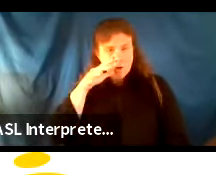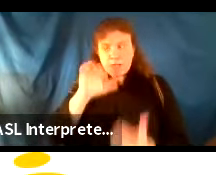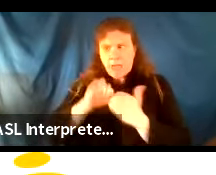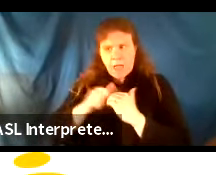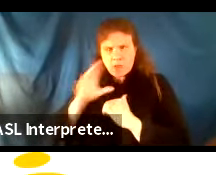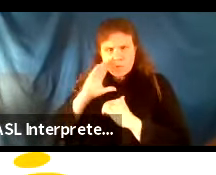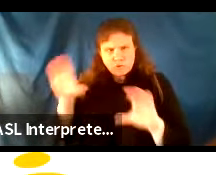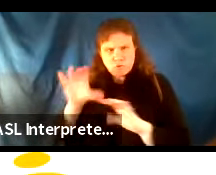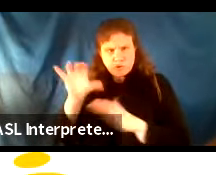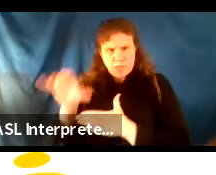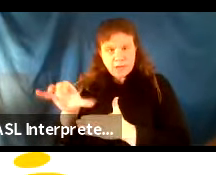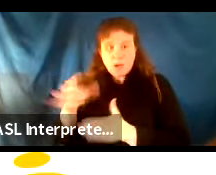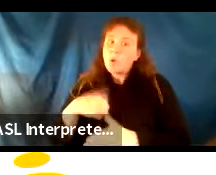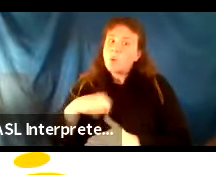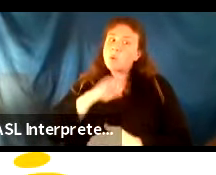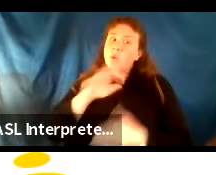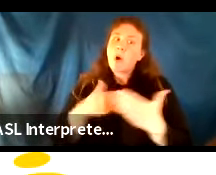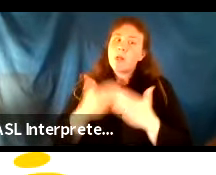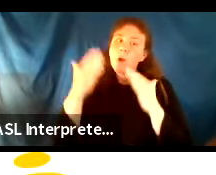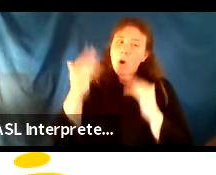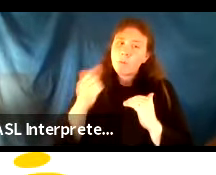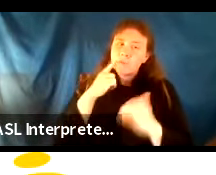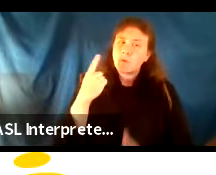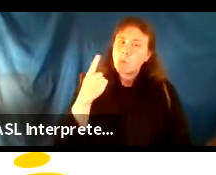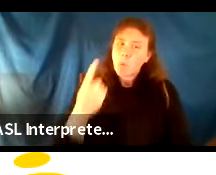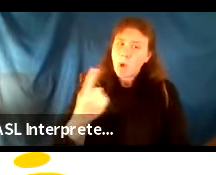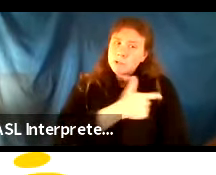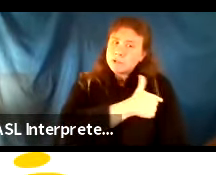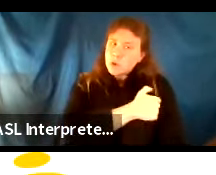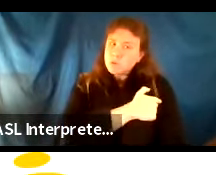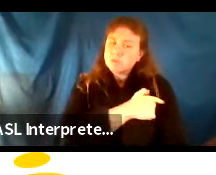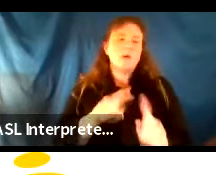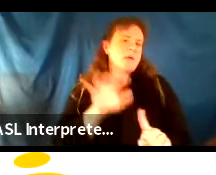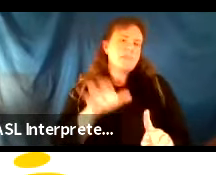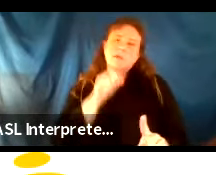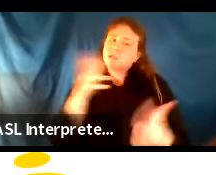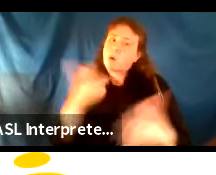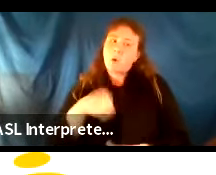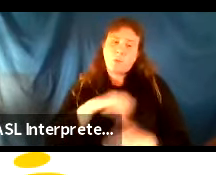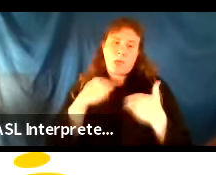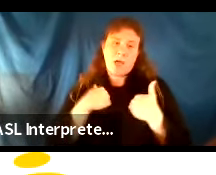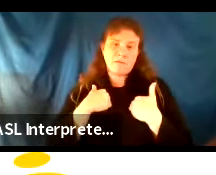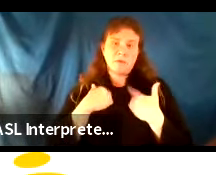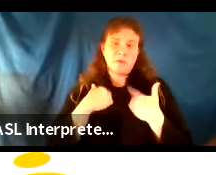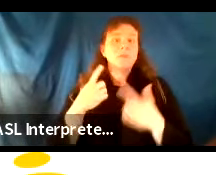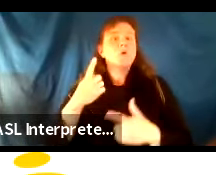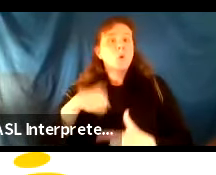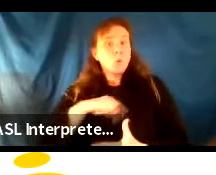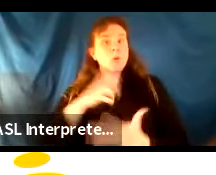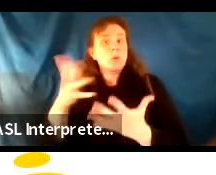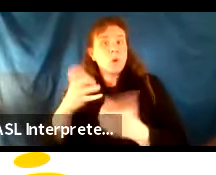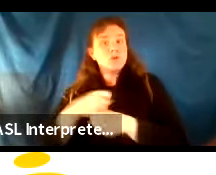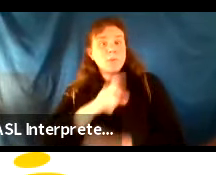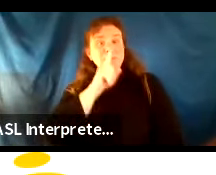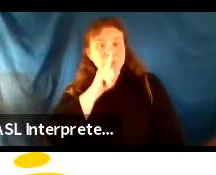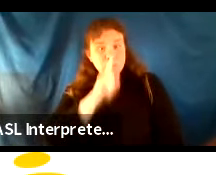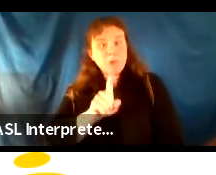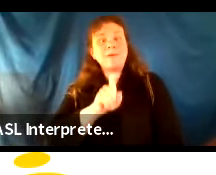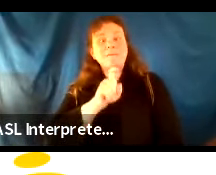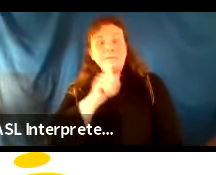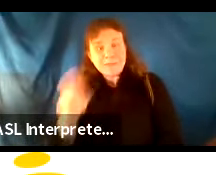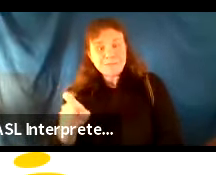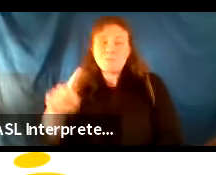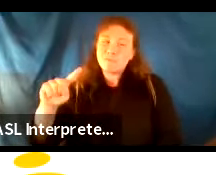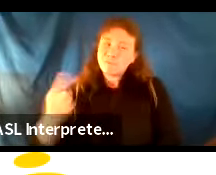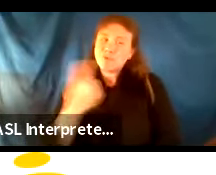but that's not what we have. But you know, we want to make sure we at least get them the first dose. The second dose is another program. We want to get them at